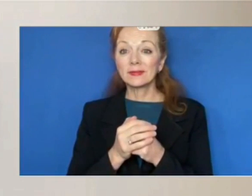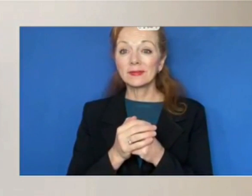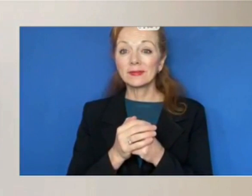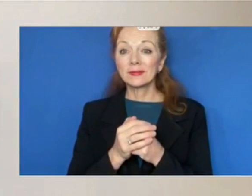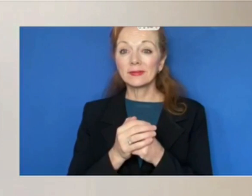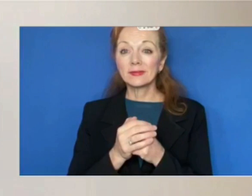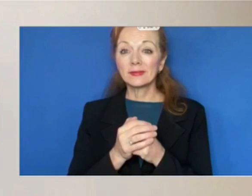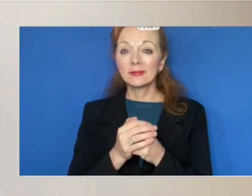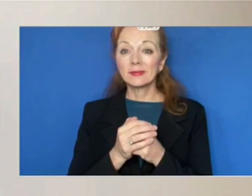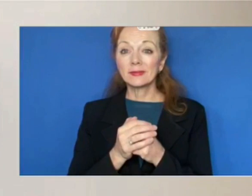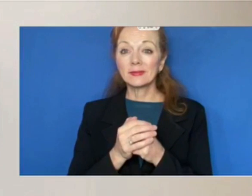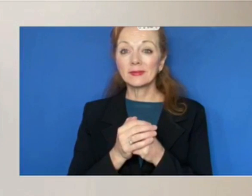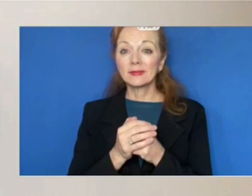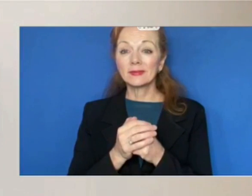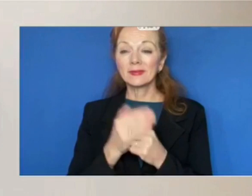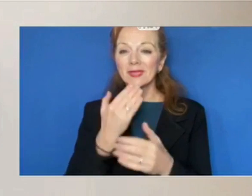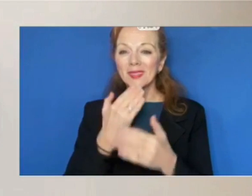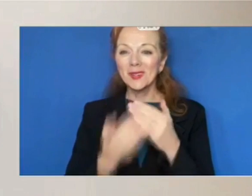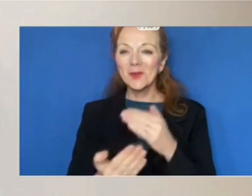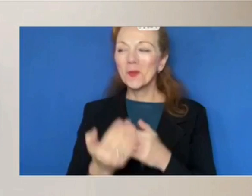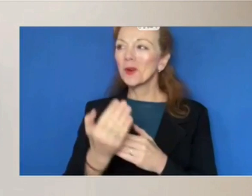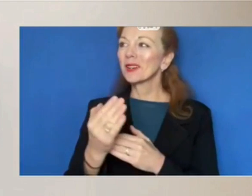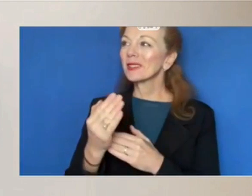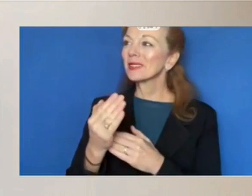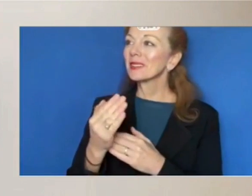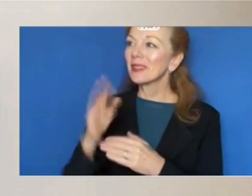Amanda, good morning.